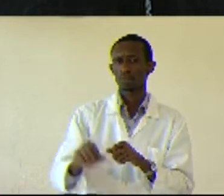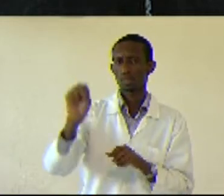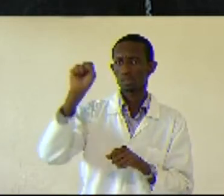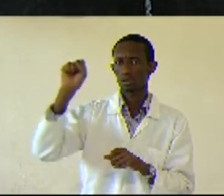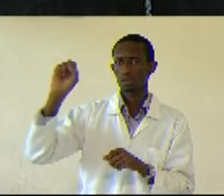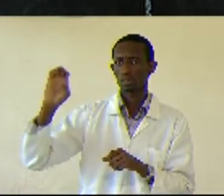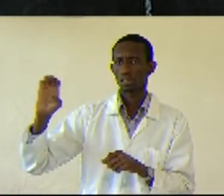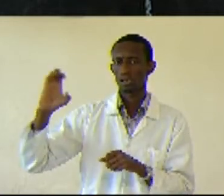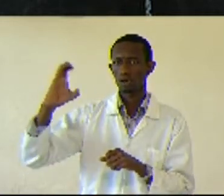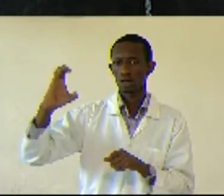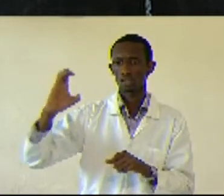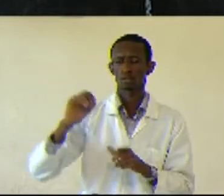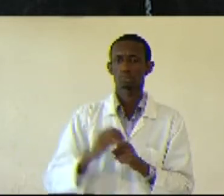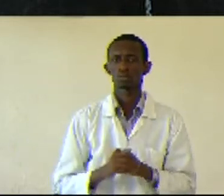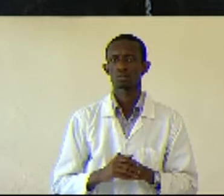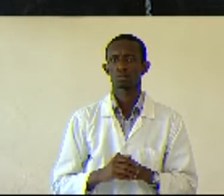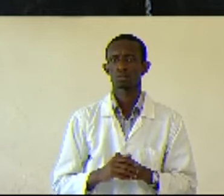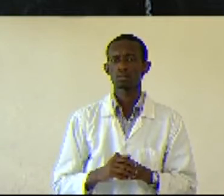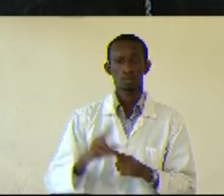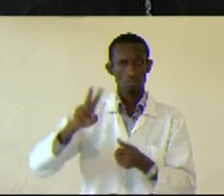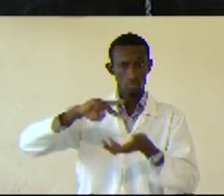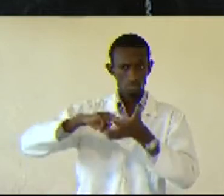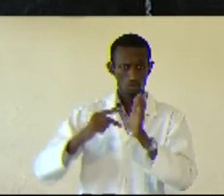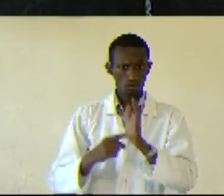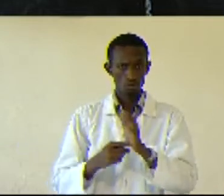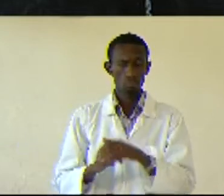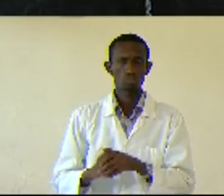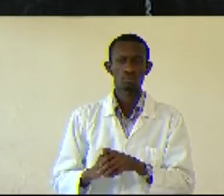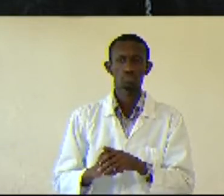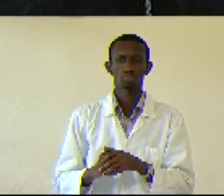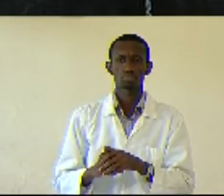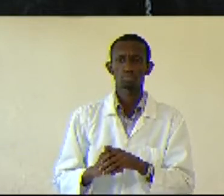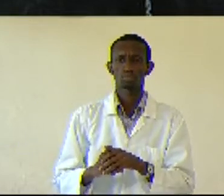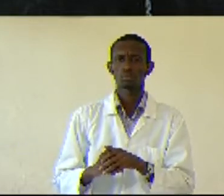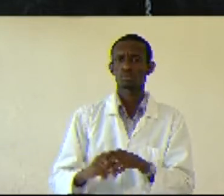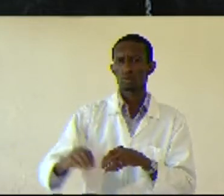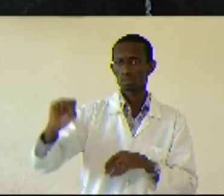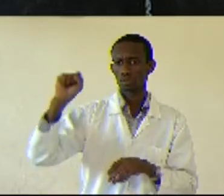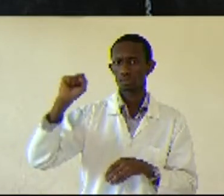secant of x. So it means that the solution for this is